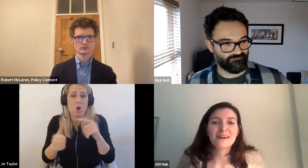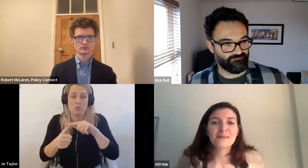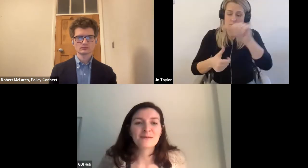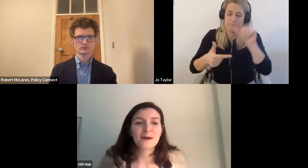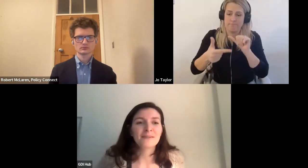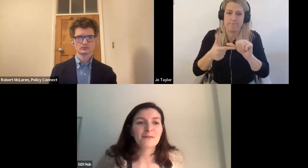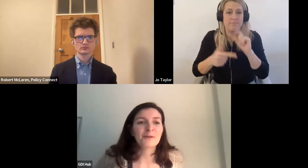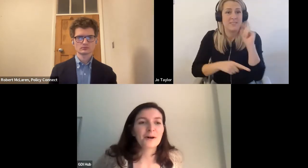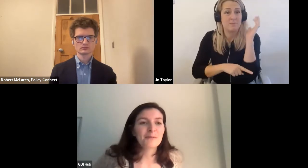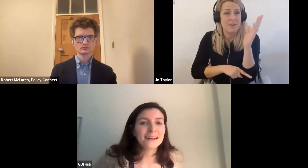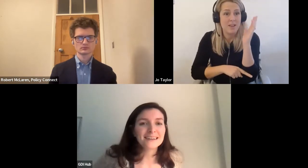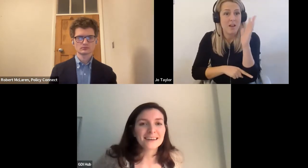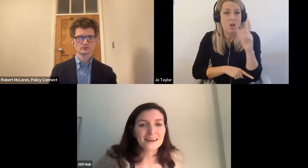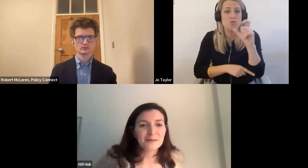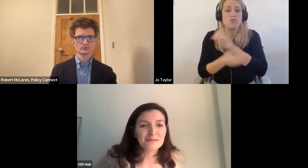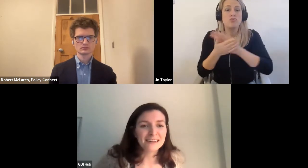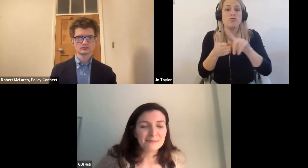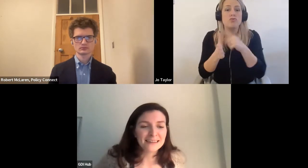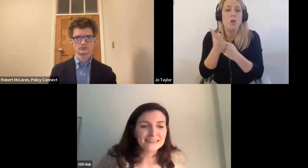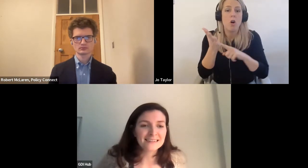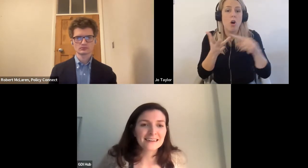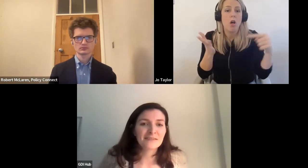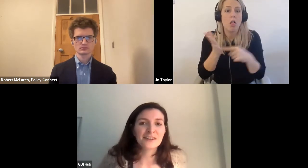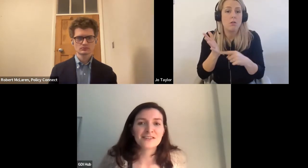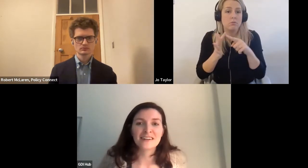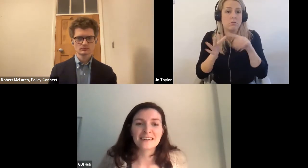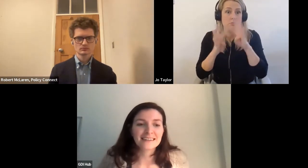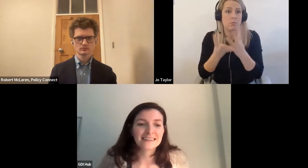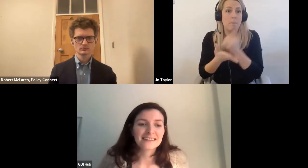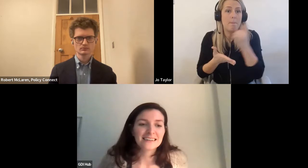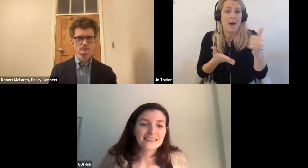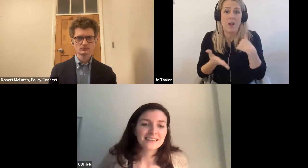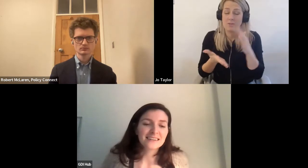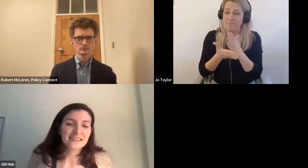from the World Bank. We're really pleased to have you, Charlotte.